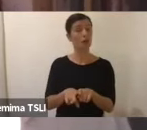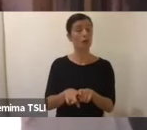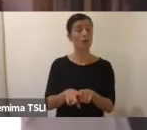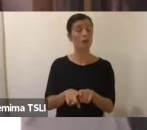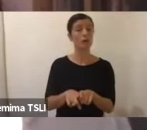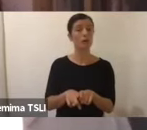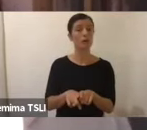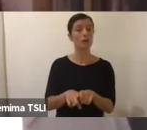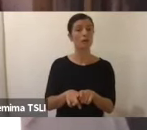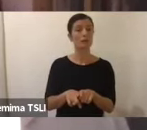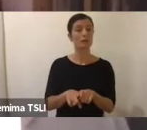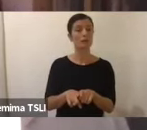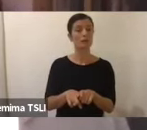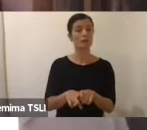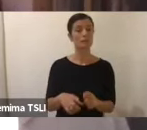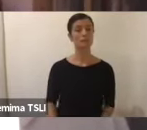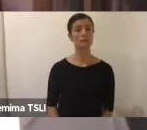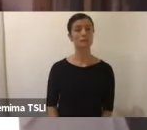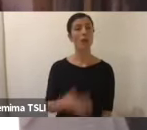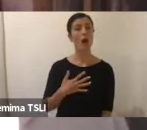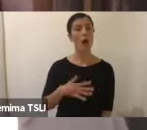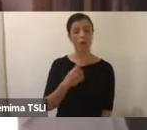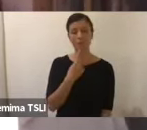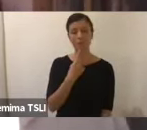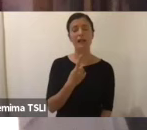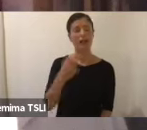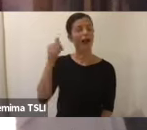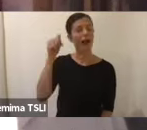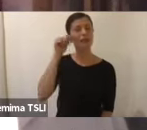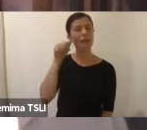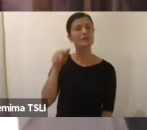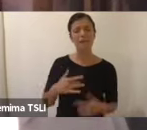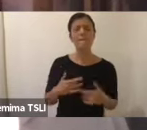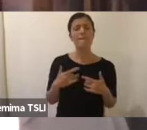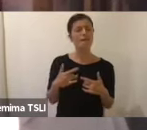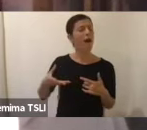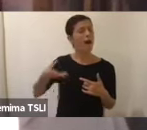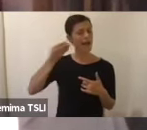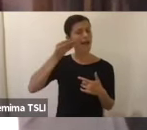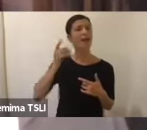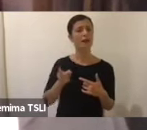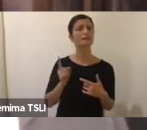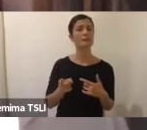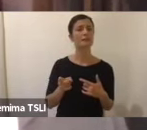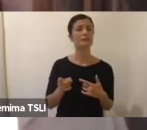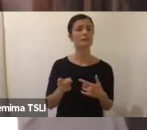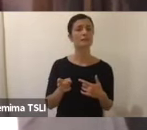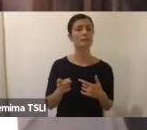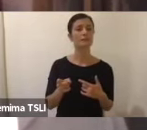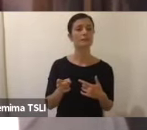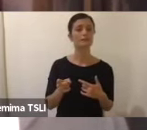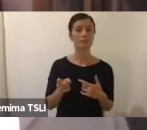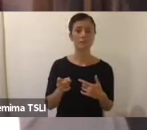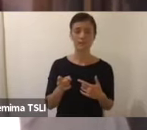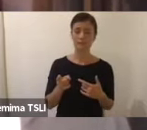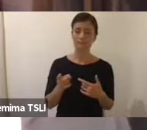want to just say that i've i i acknowledge that i hear that i feel that uh and uh to some extent i i i share